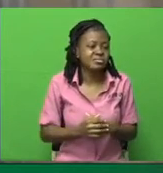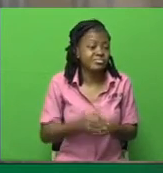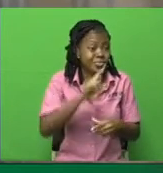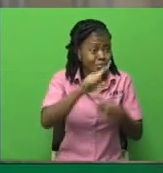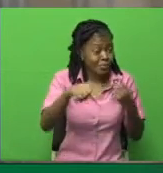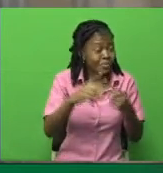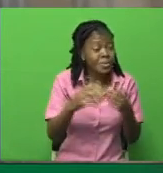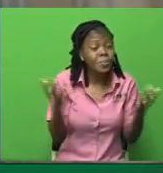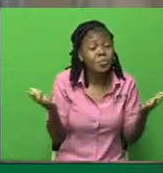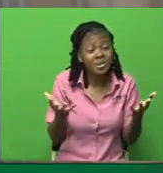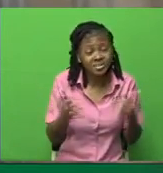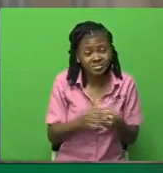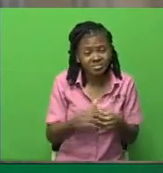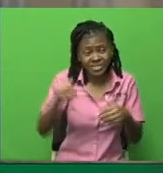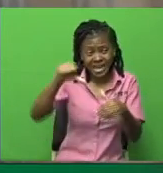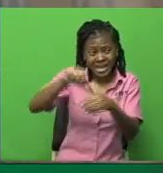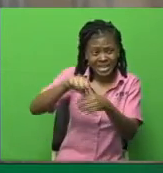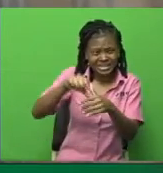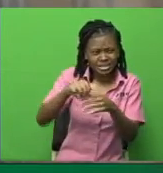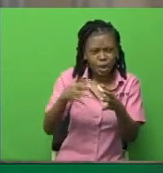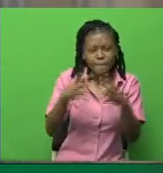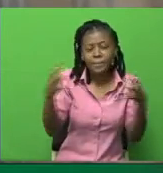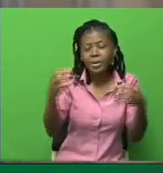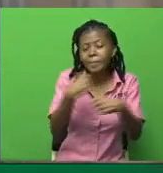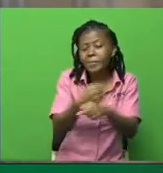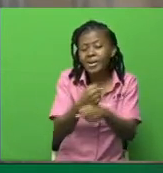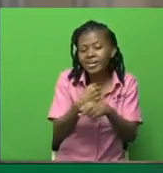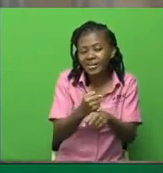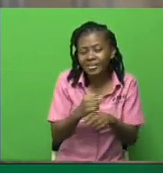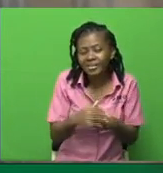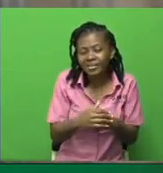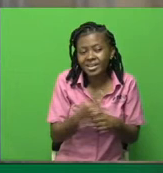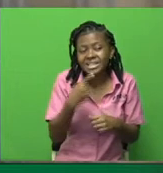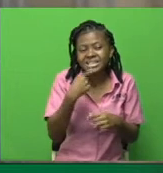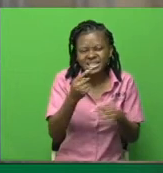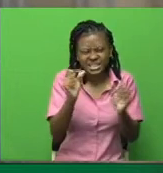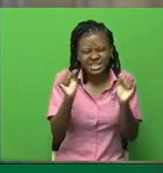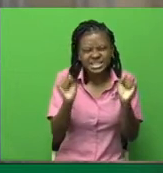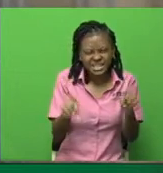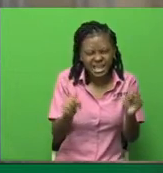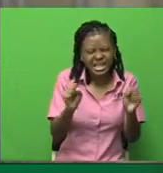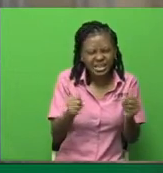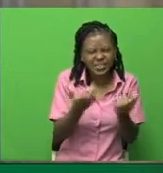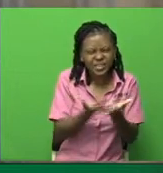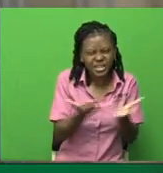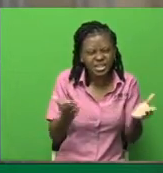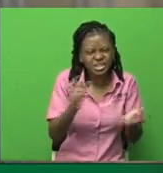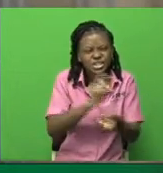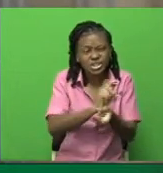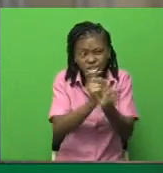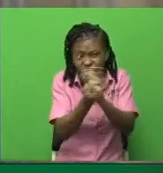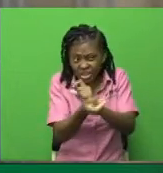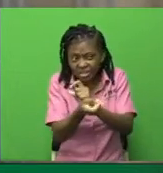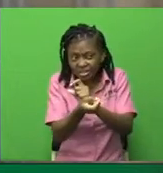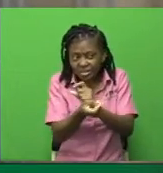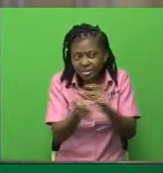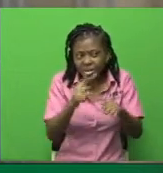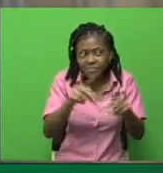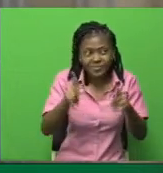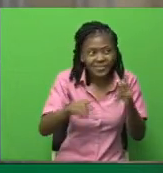gas production so he talked about a turnaround given the impression of full recovery